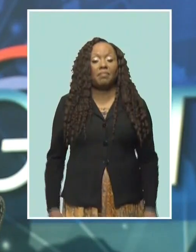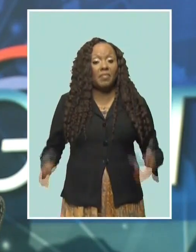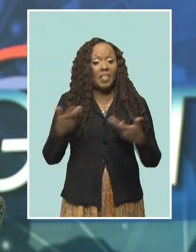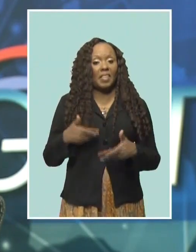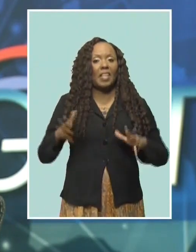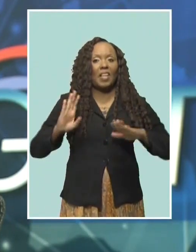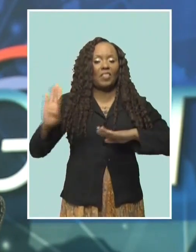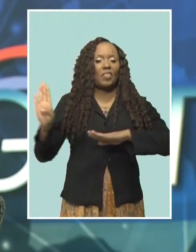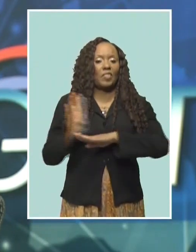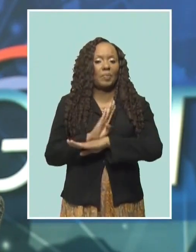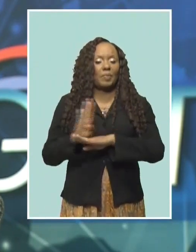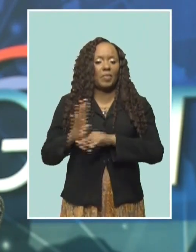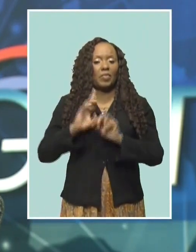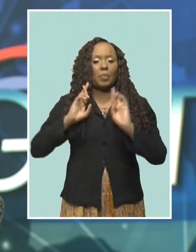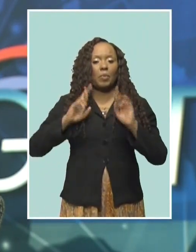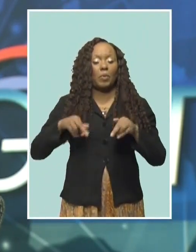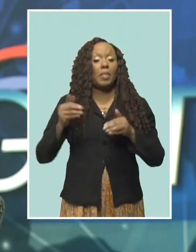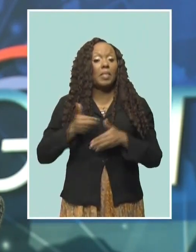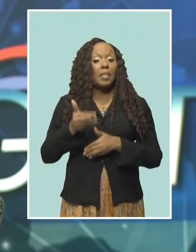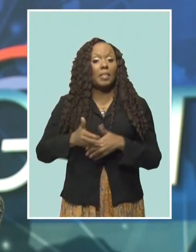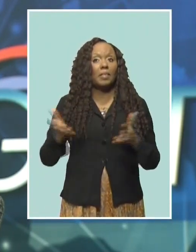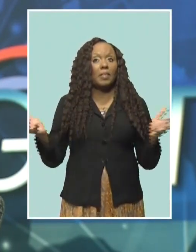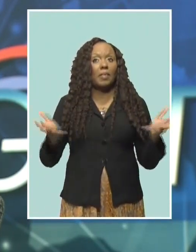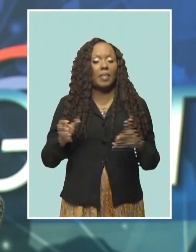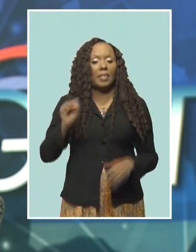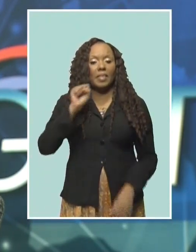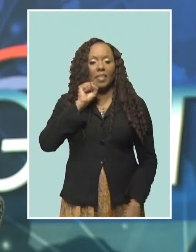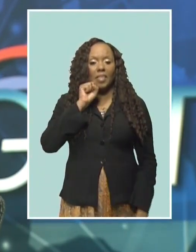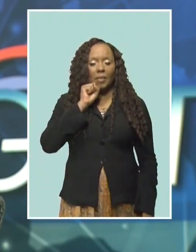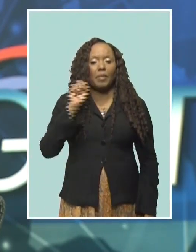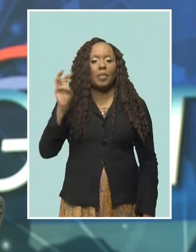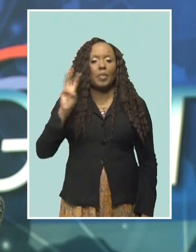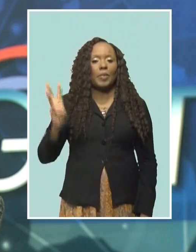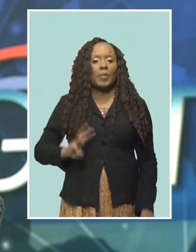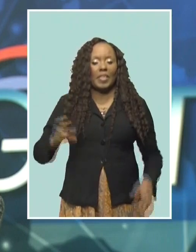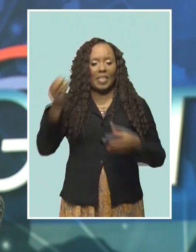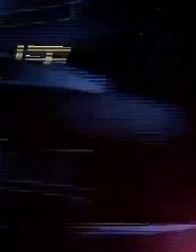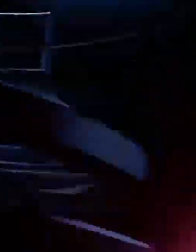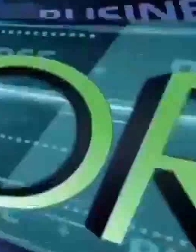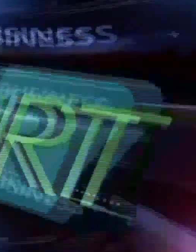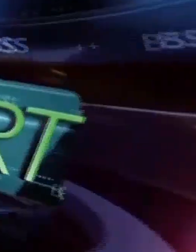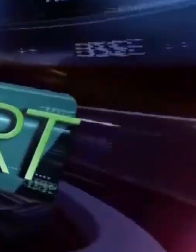that's our look at business tonight. When we come back, Selma Green will join us with the weather.